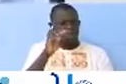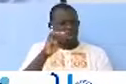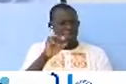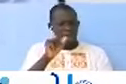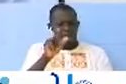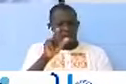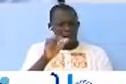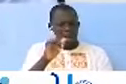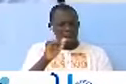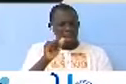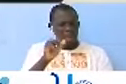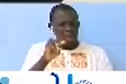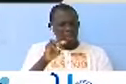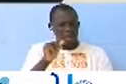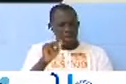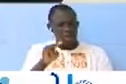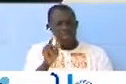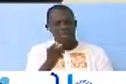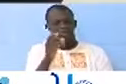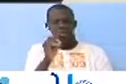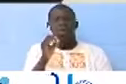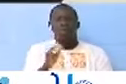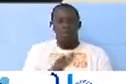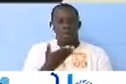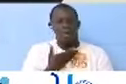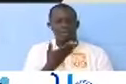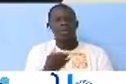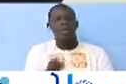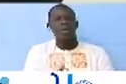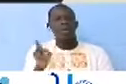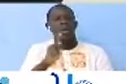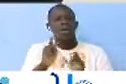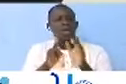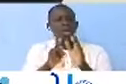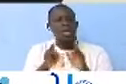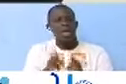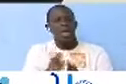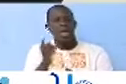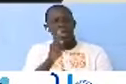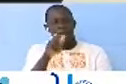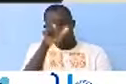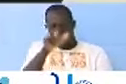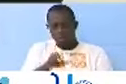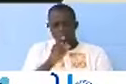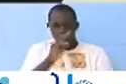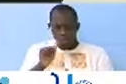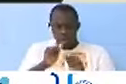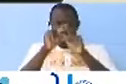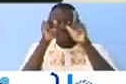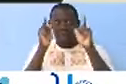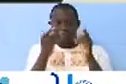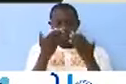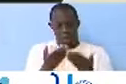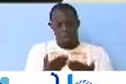Mungo, I think. What about any person who's actually alive and kicking right now, working at the